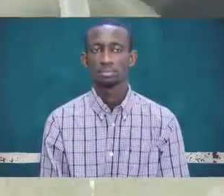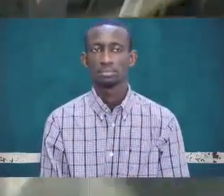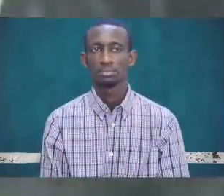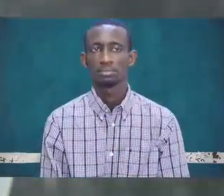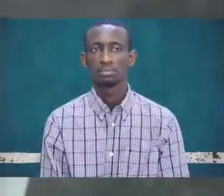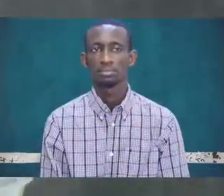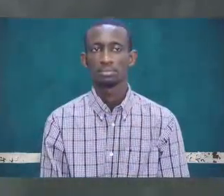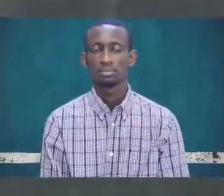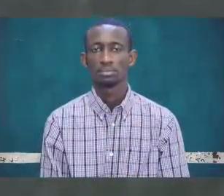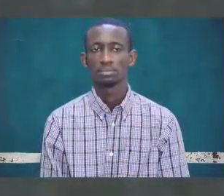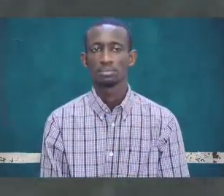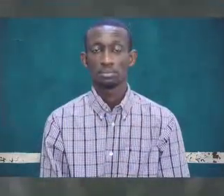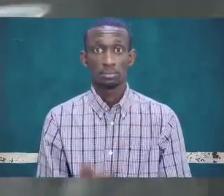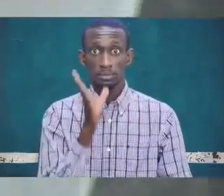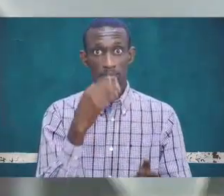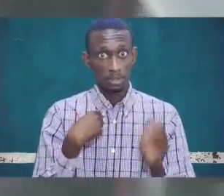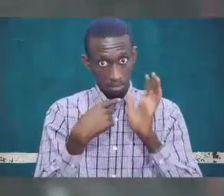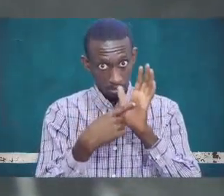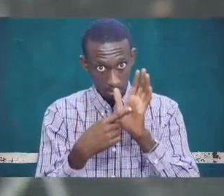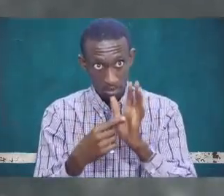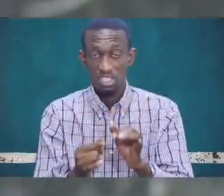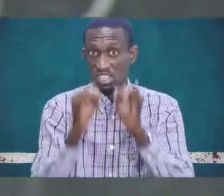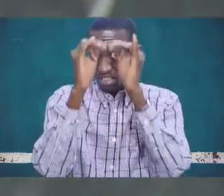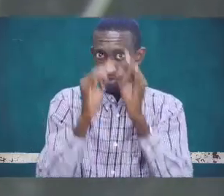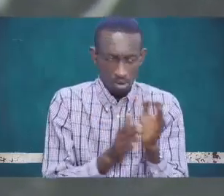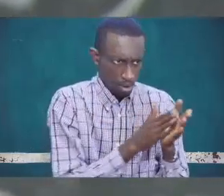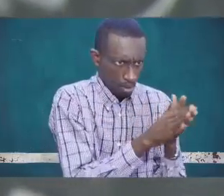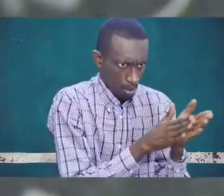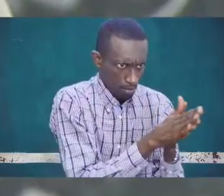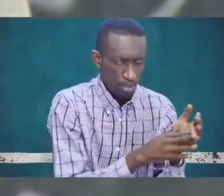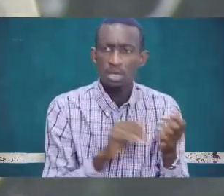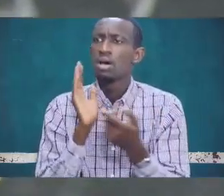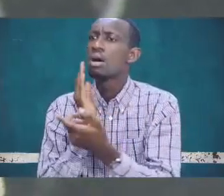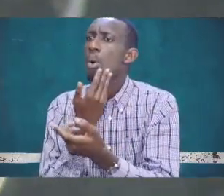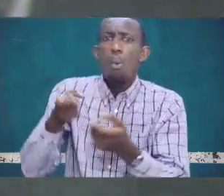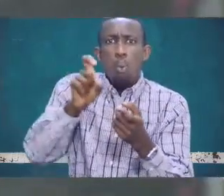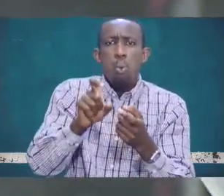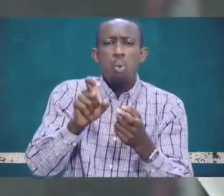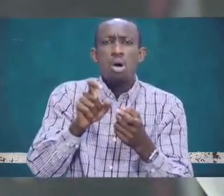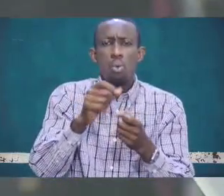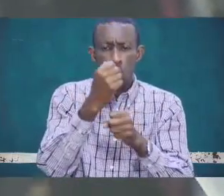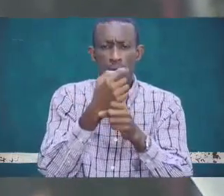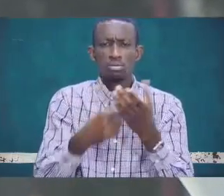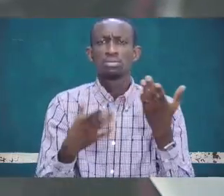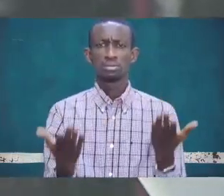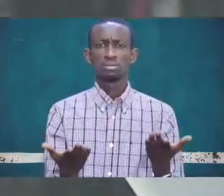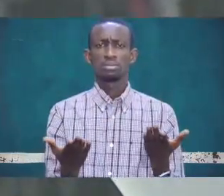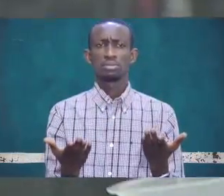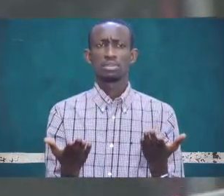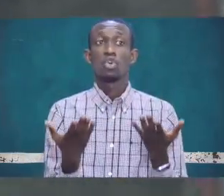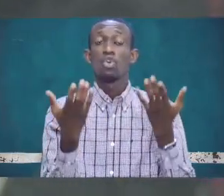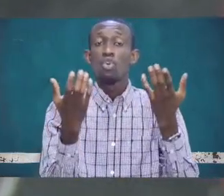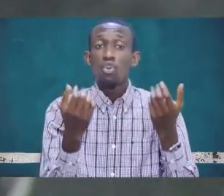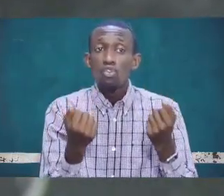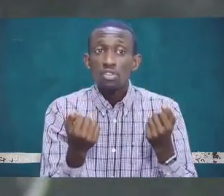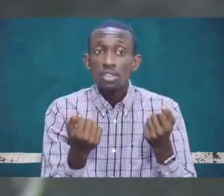accident. But I'm just showing that if it pours in the water accidentally, what do? You have the oil layer